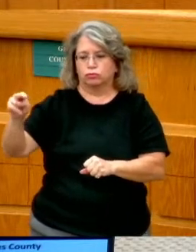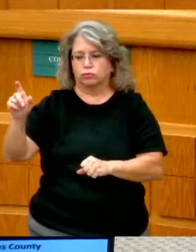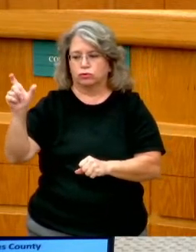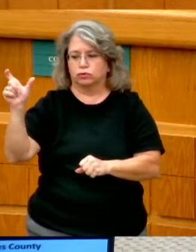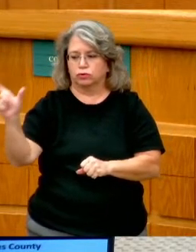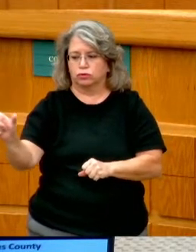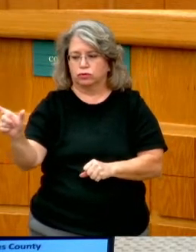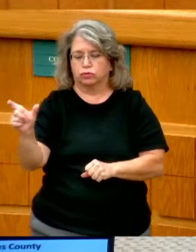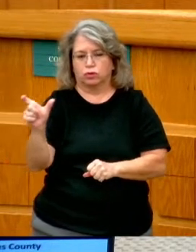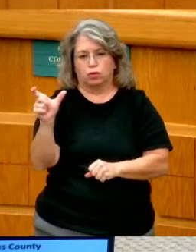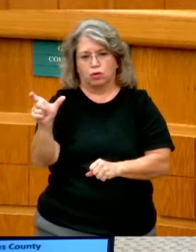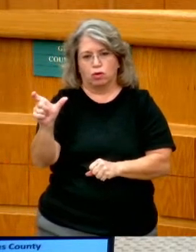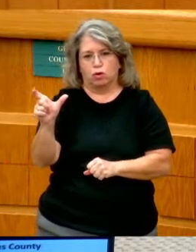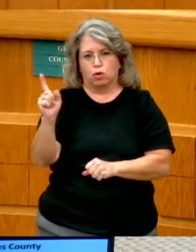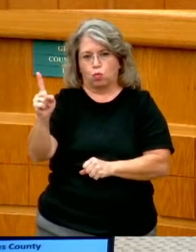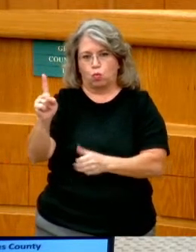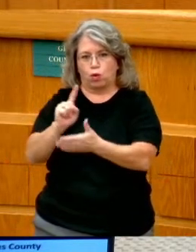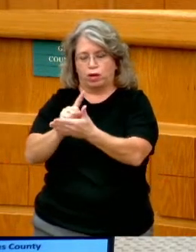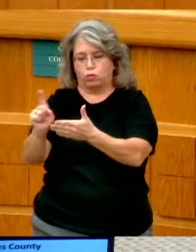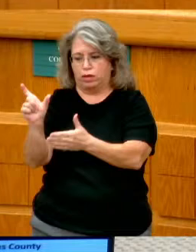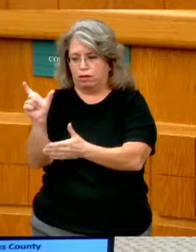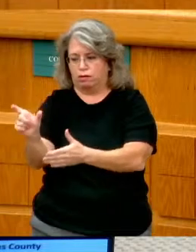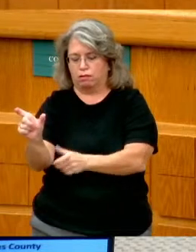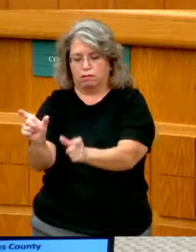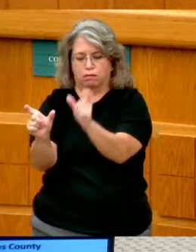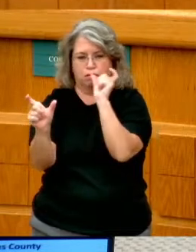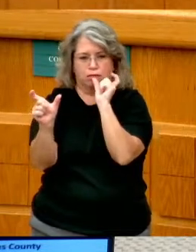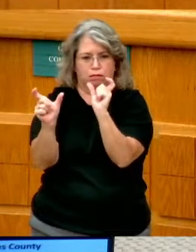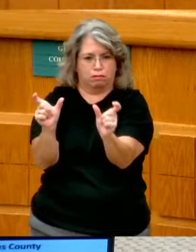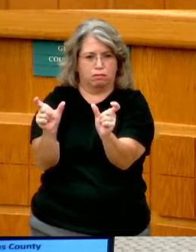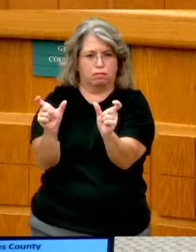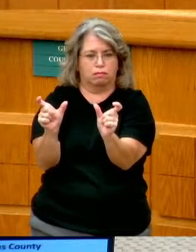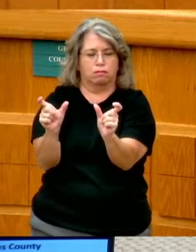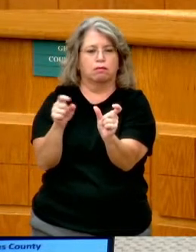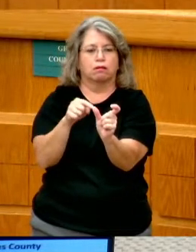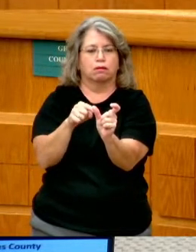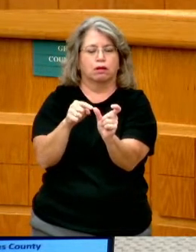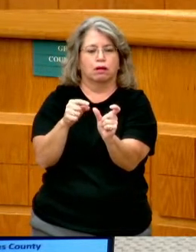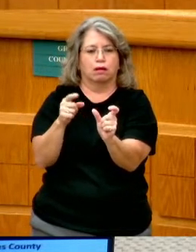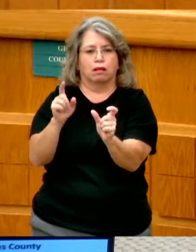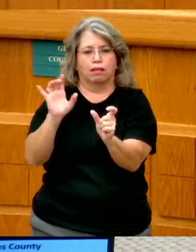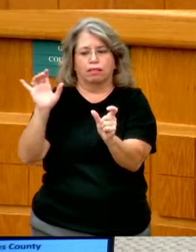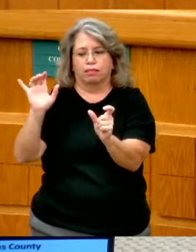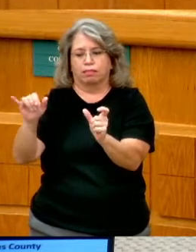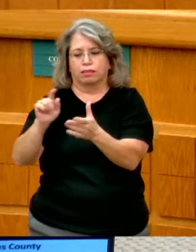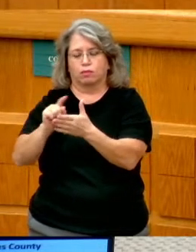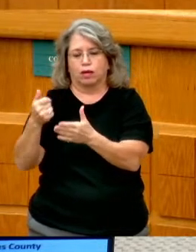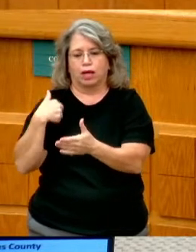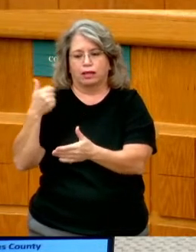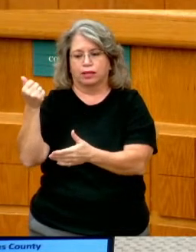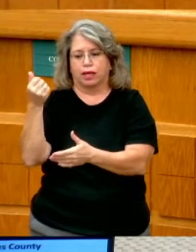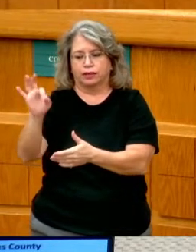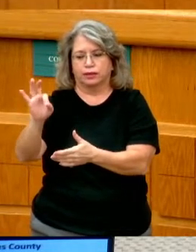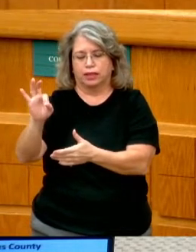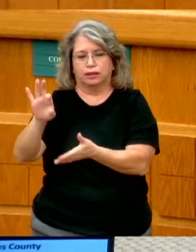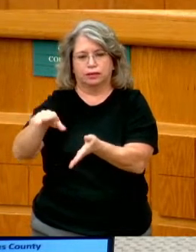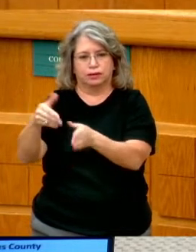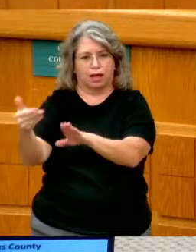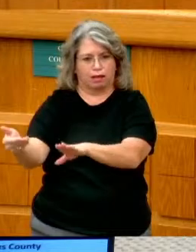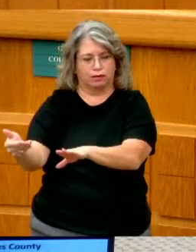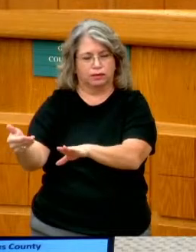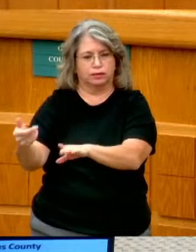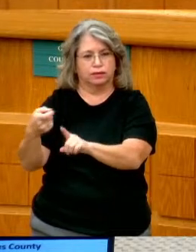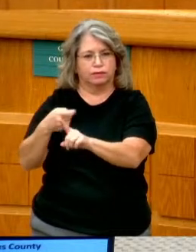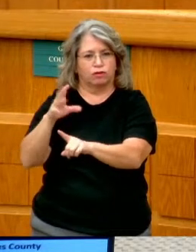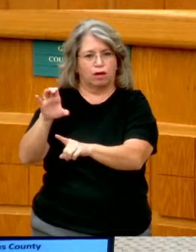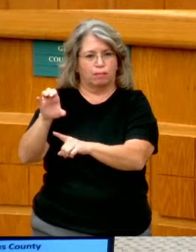2 weeks right in the middle, February 3rd and February 4th. Last week, we had 19 deaths due to COVID-19, and